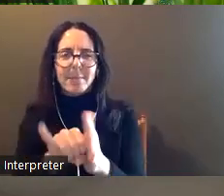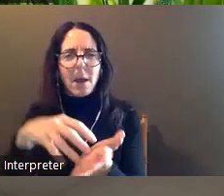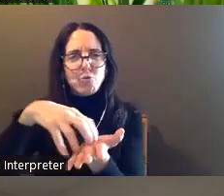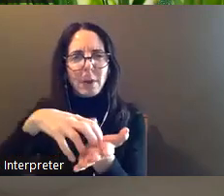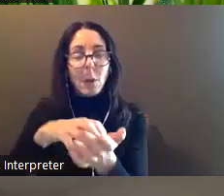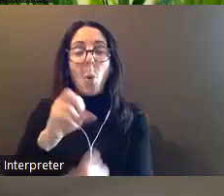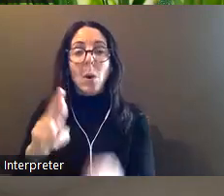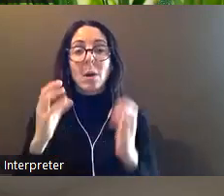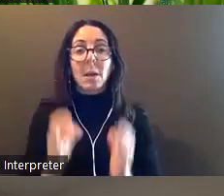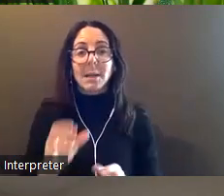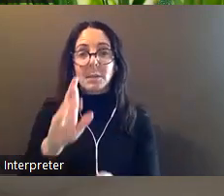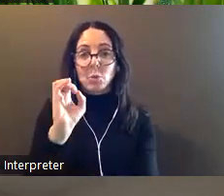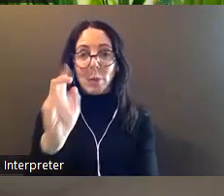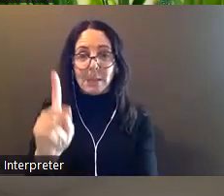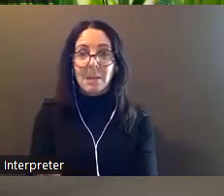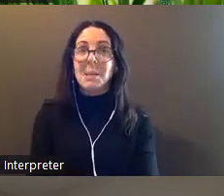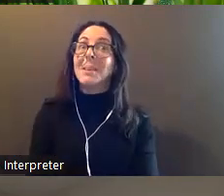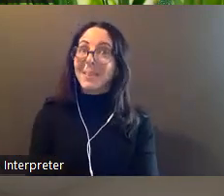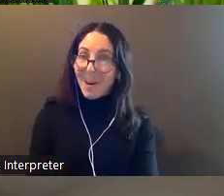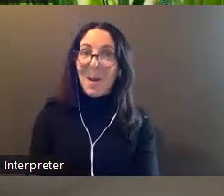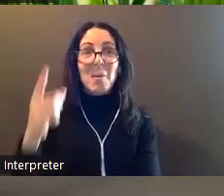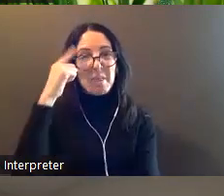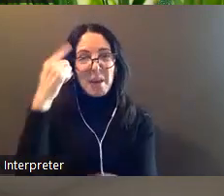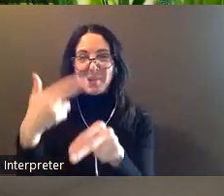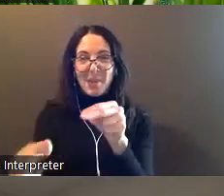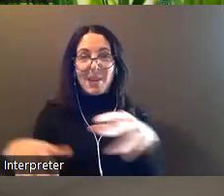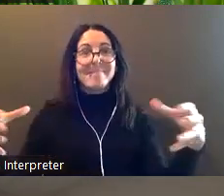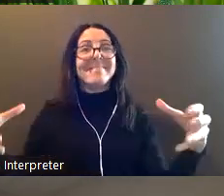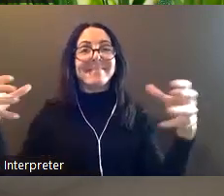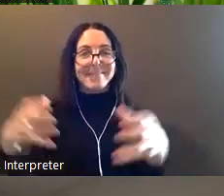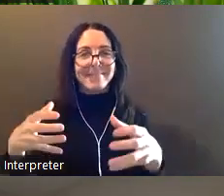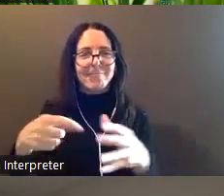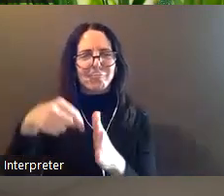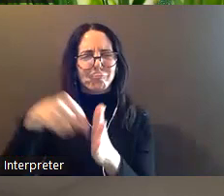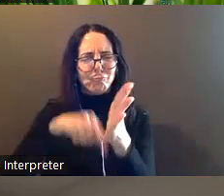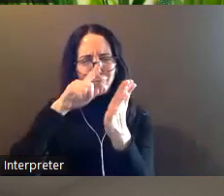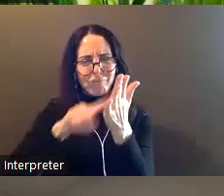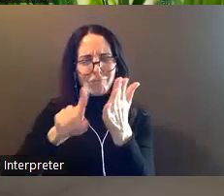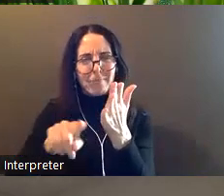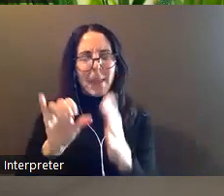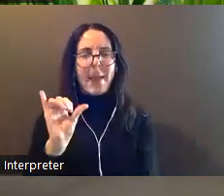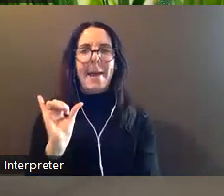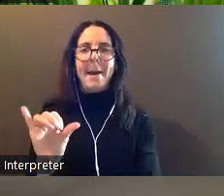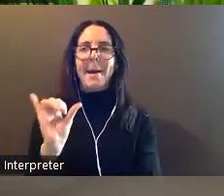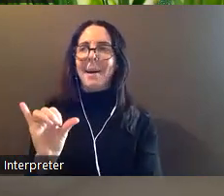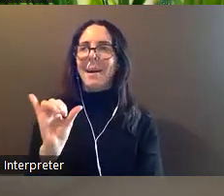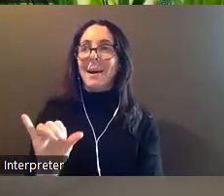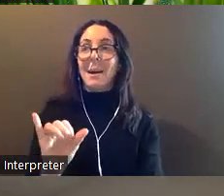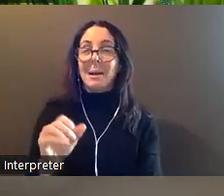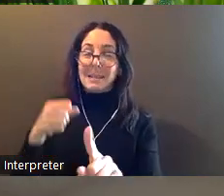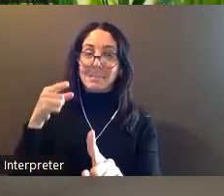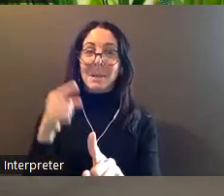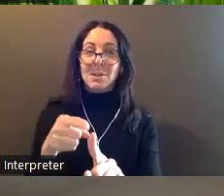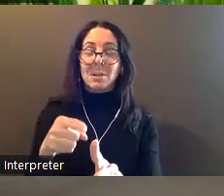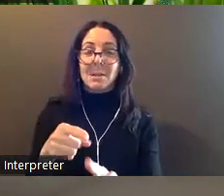risk. Digging deeper into the issue, we discovered that there were no tools for specialized seniors